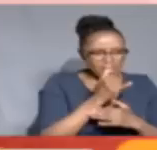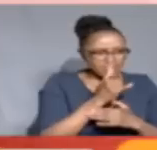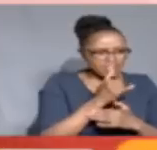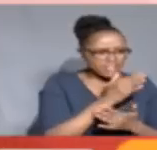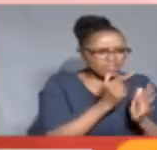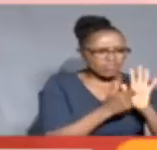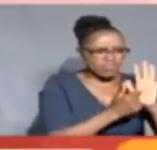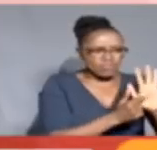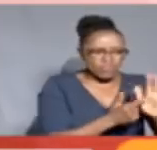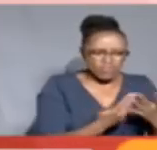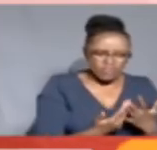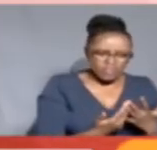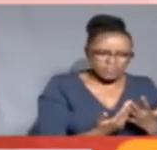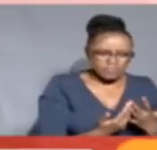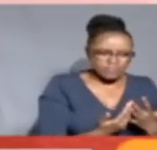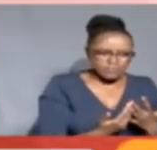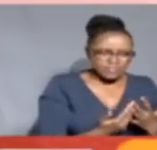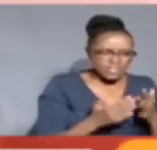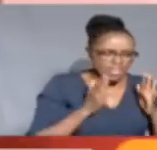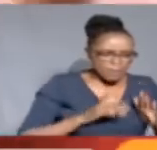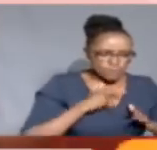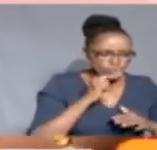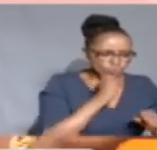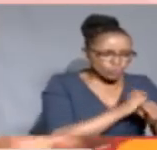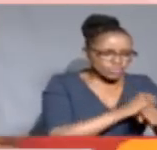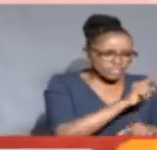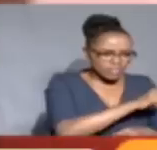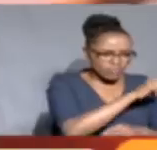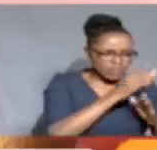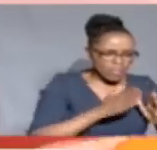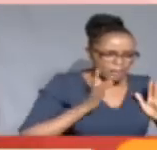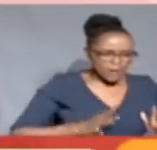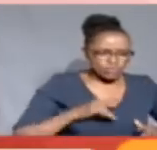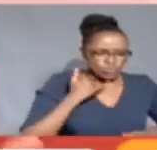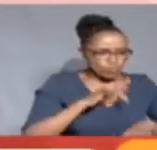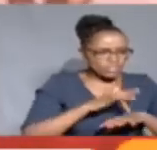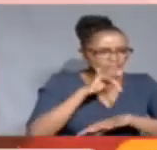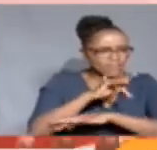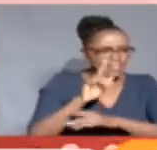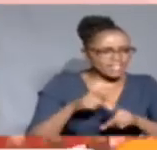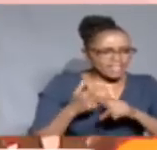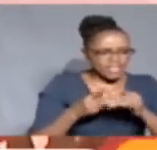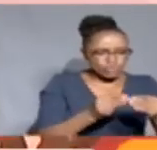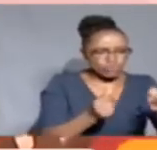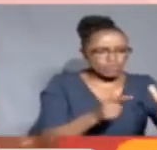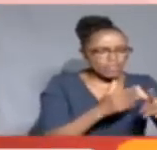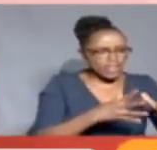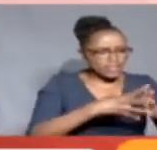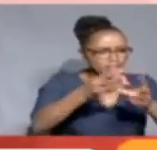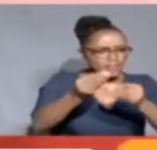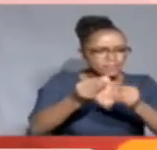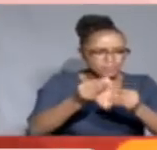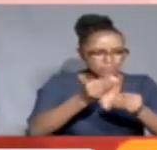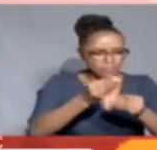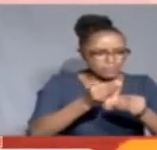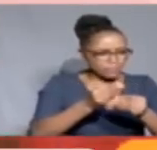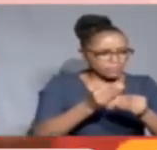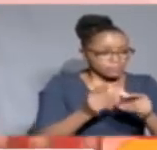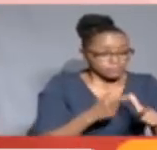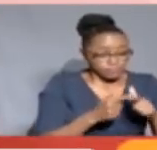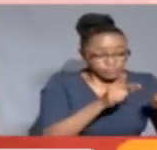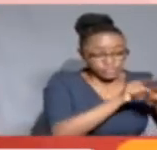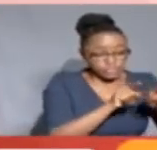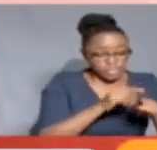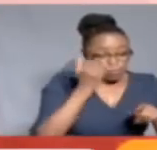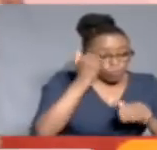things, call the offender, call the victim, sort it out there, and then let them go out. And then the same,